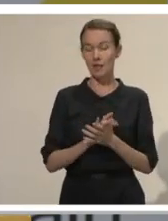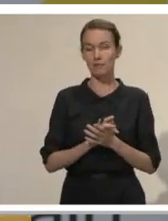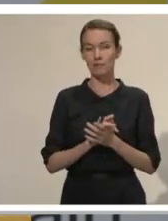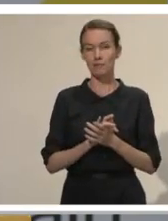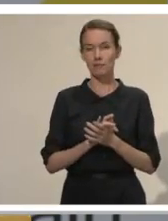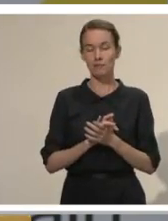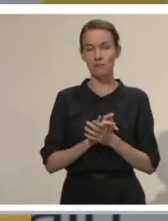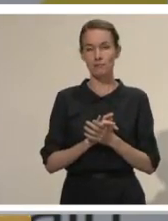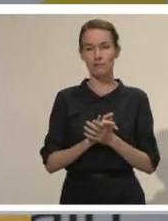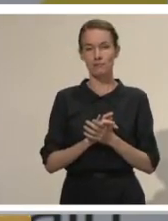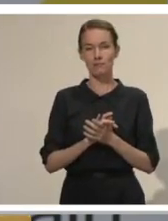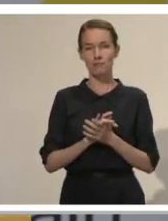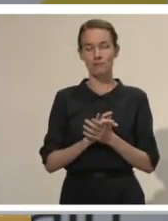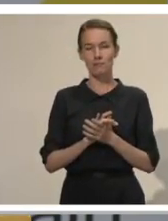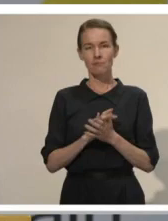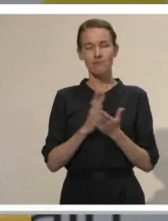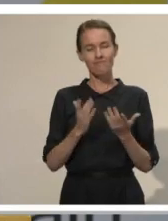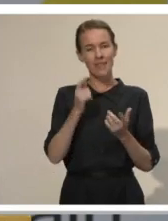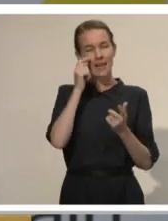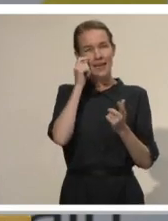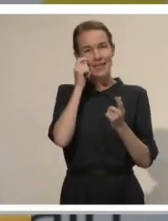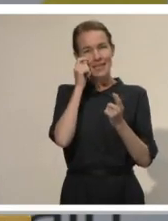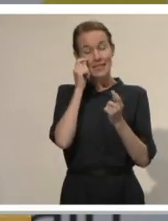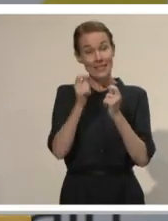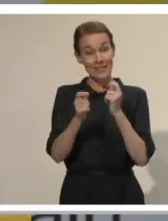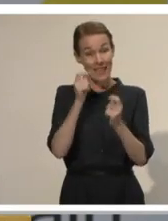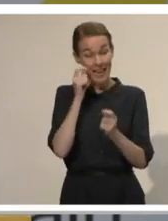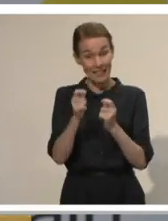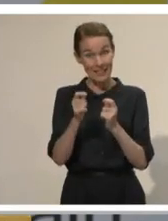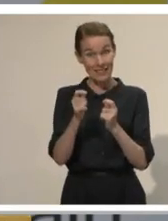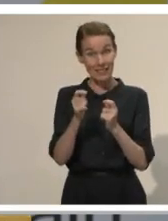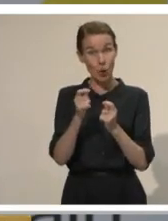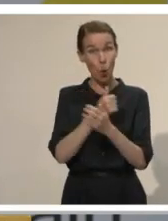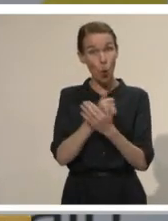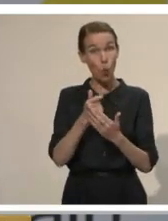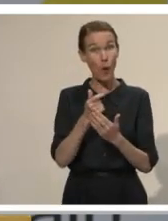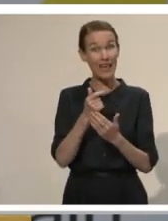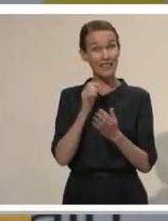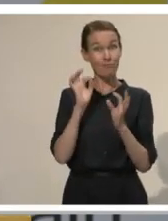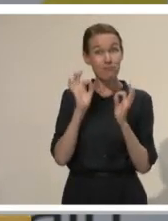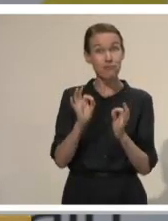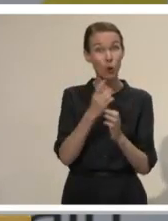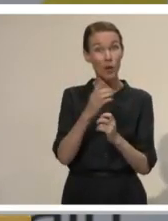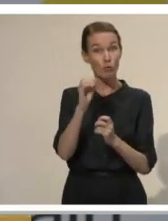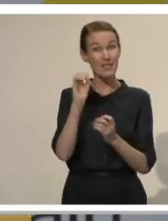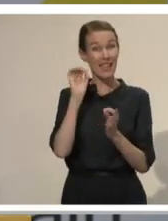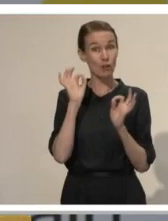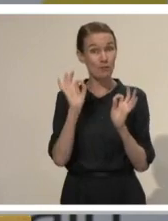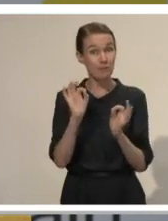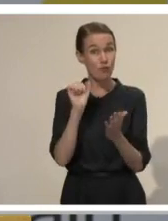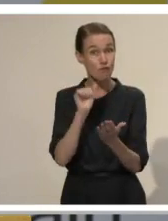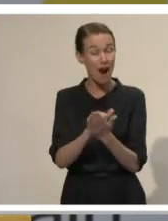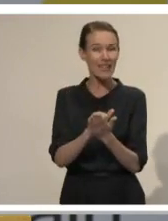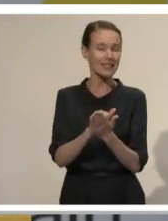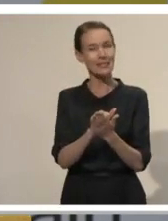using testing, because a negative test, and for example, sometimes we've seen cases